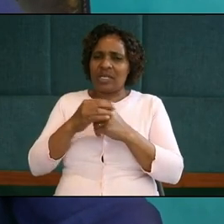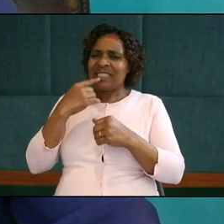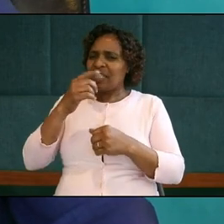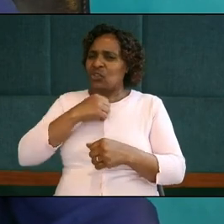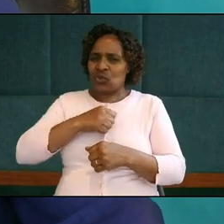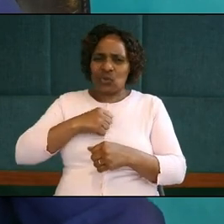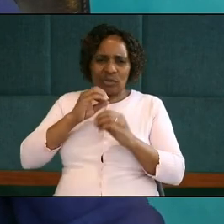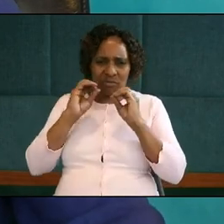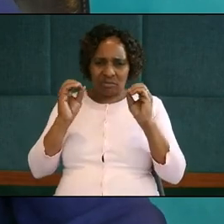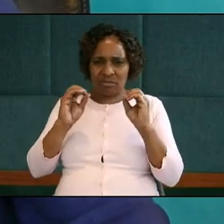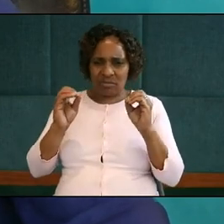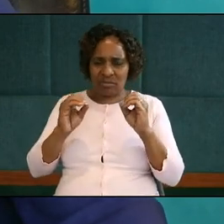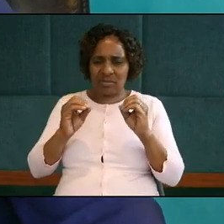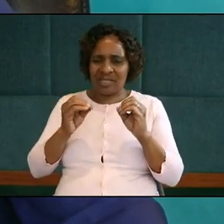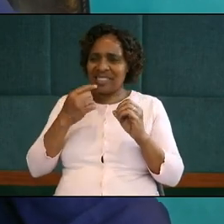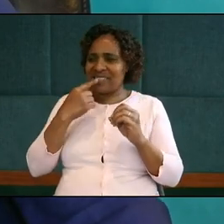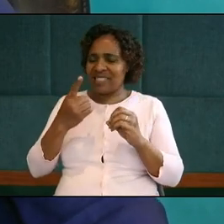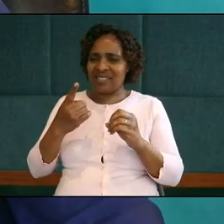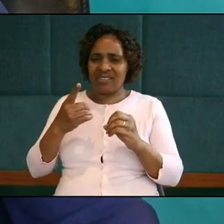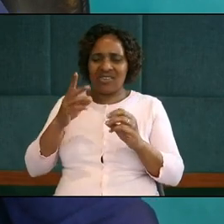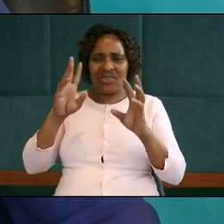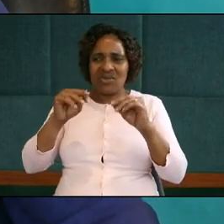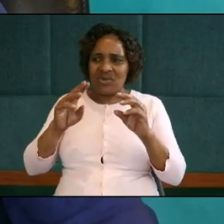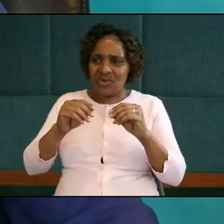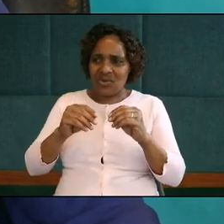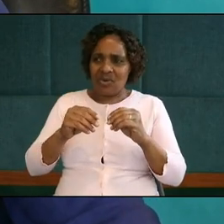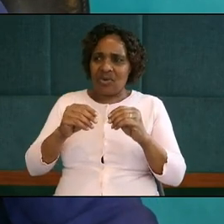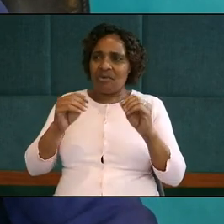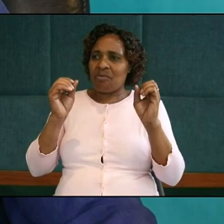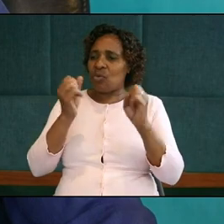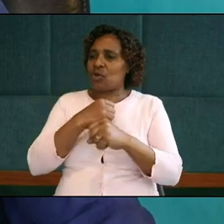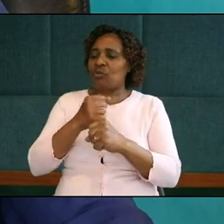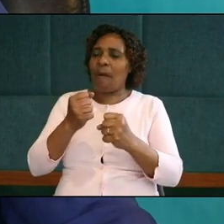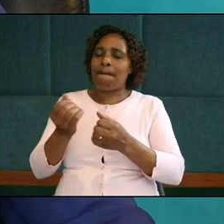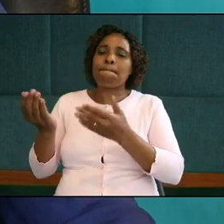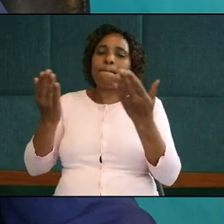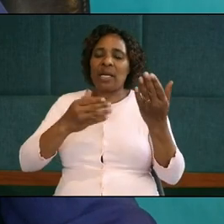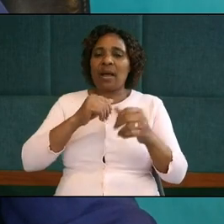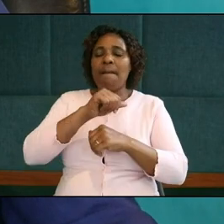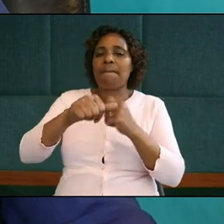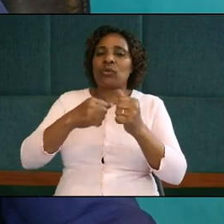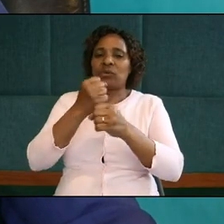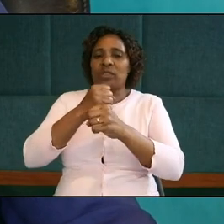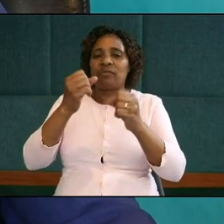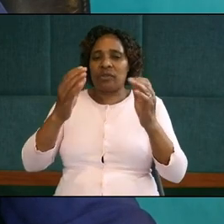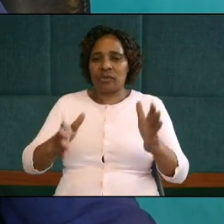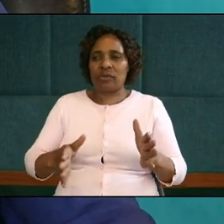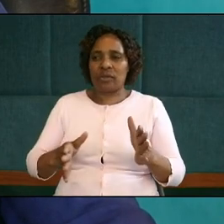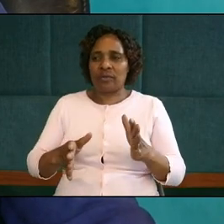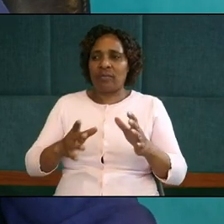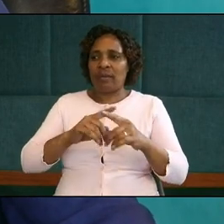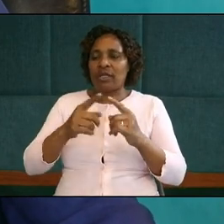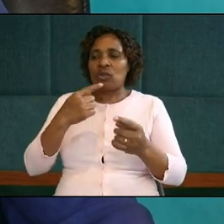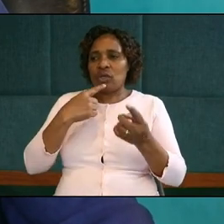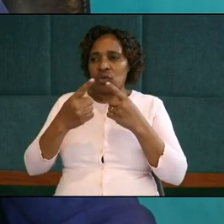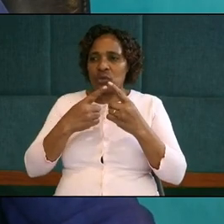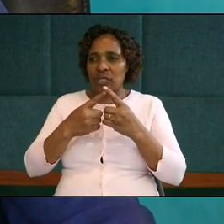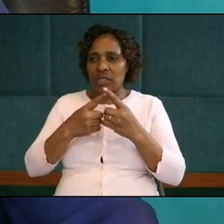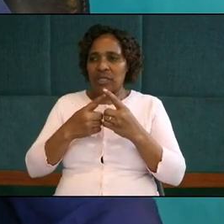won't even regret it. You won't even be like, oh, no, I shouldn't have. It brings about salvation, you know. But we're told that